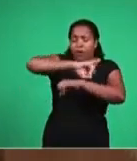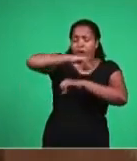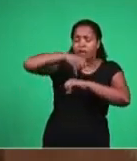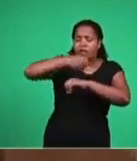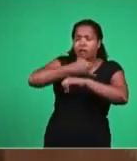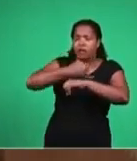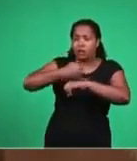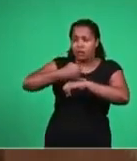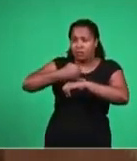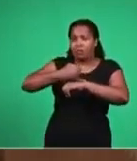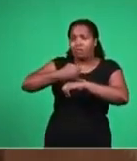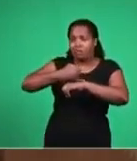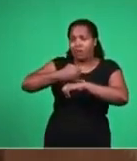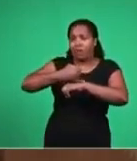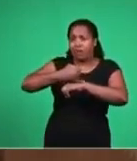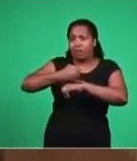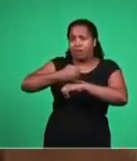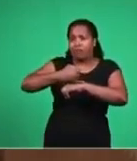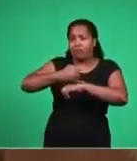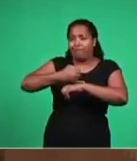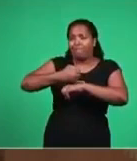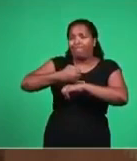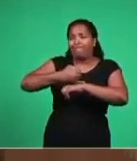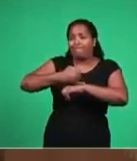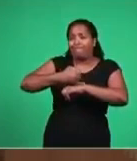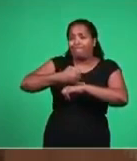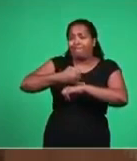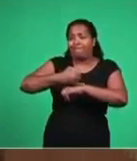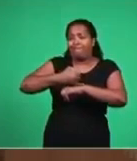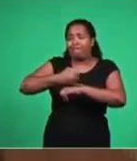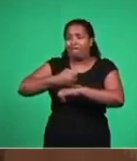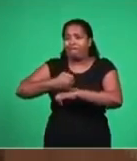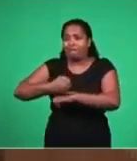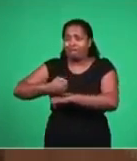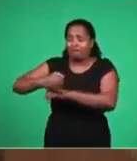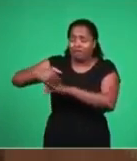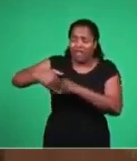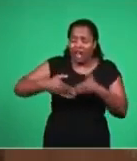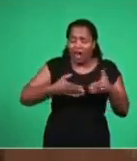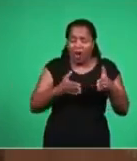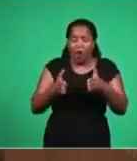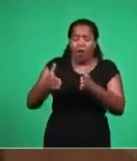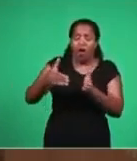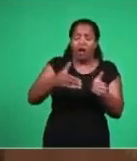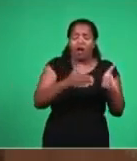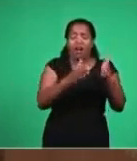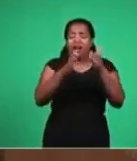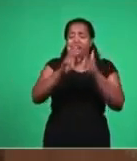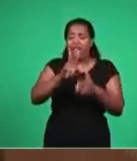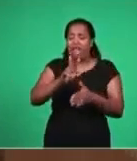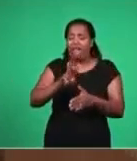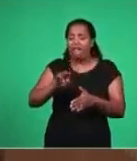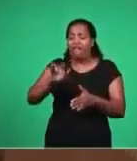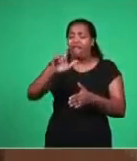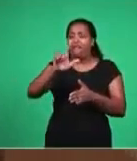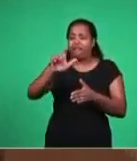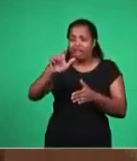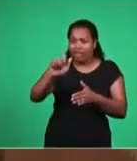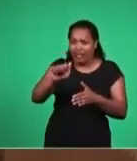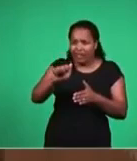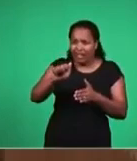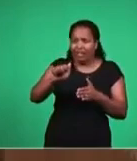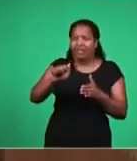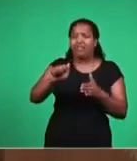In close to Jerusalem. The church that is there in the prosperous